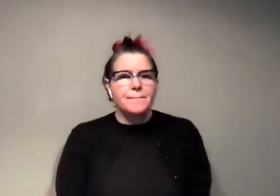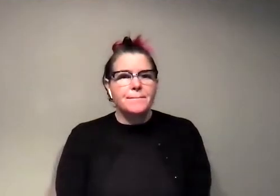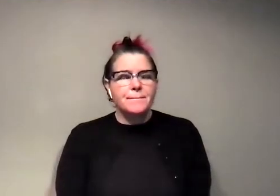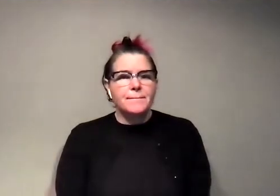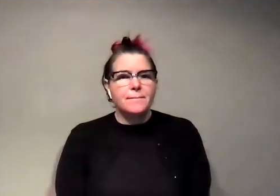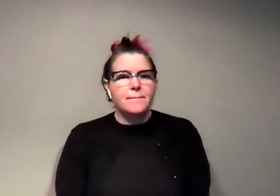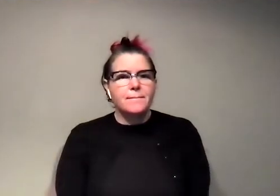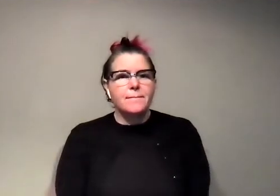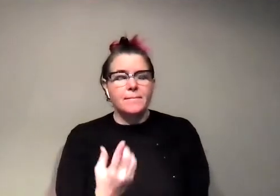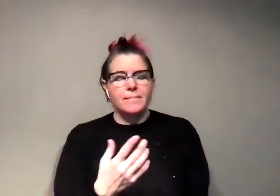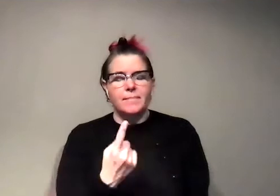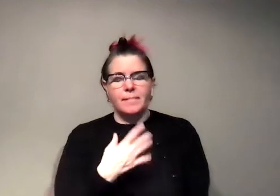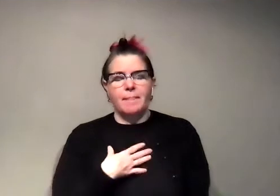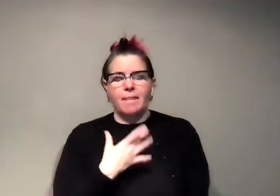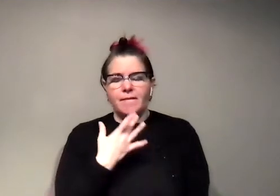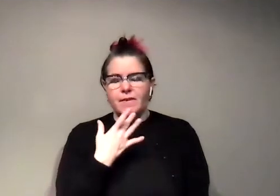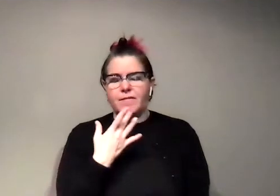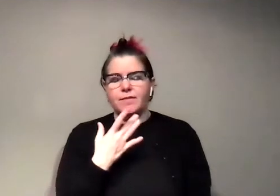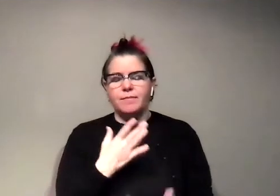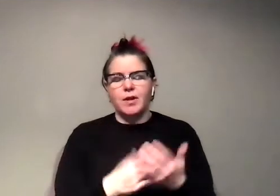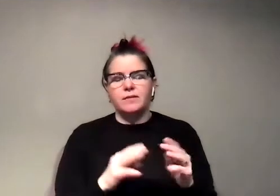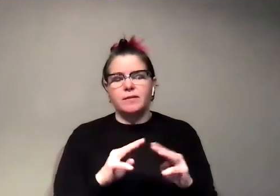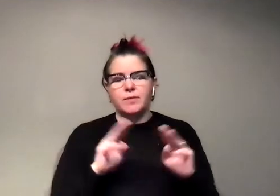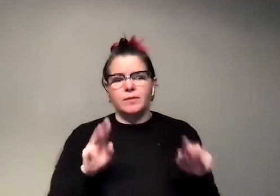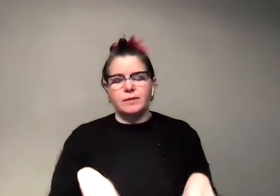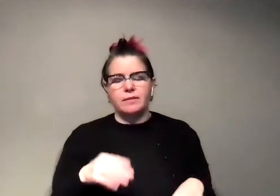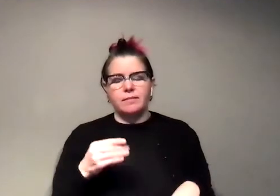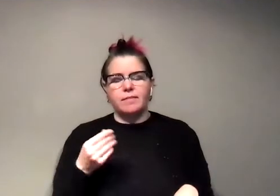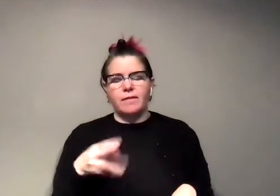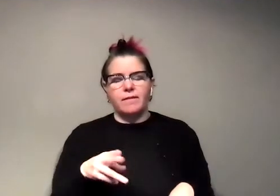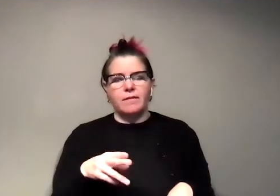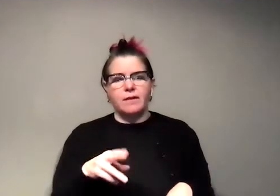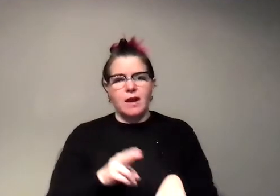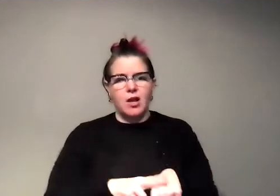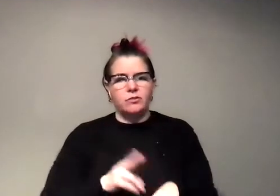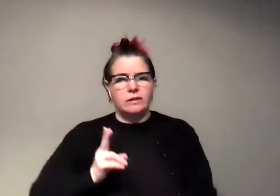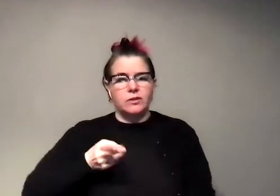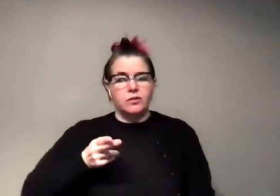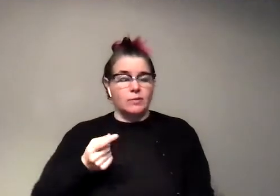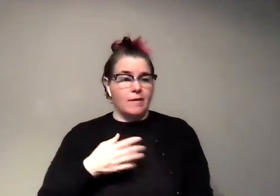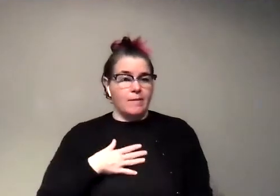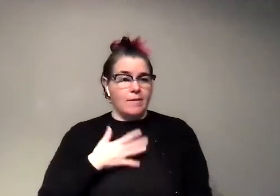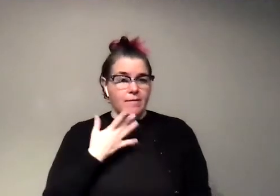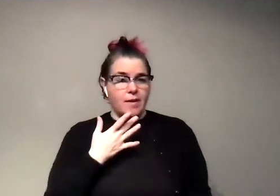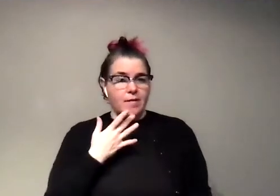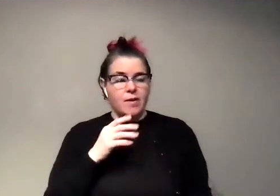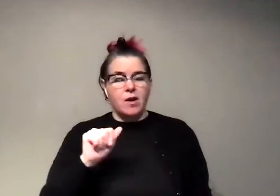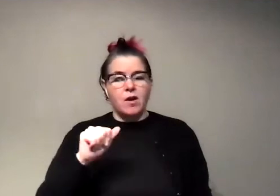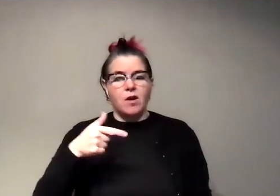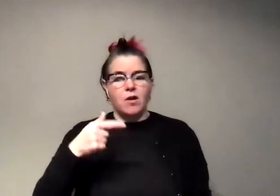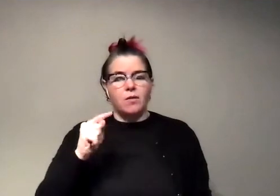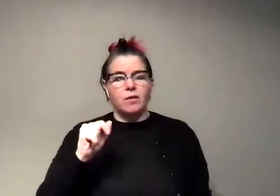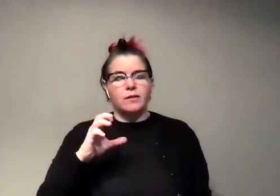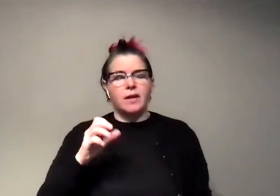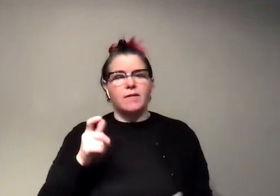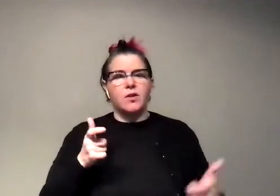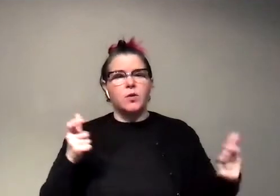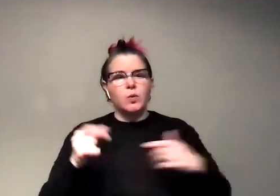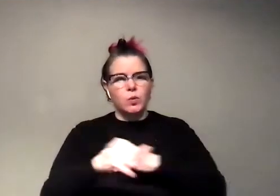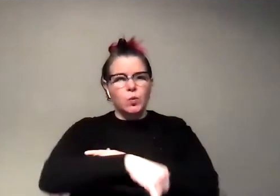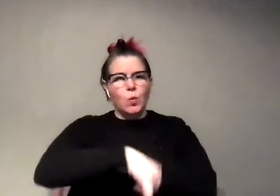one of my favorite parts in like of the Museum of Natural History is in the aquatic section. They have this huge whale that